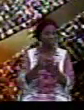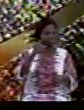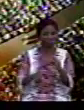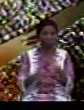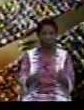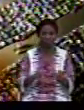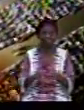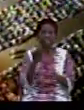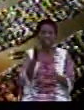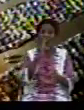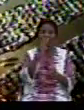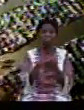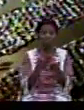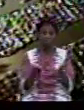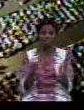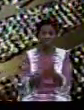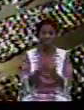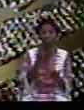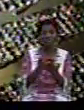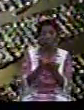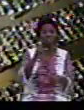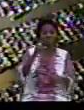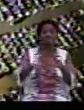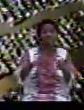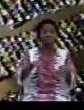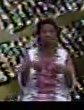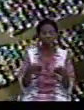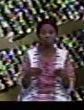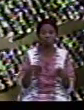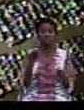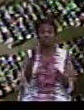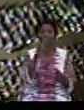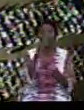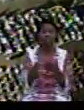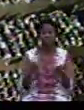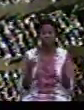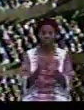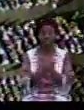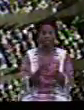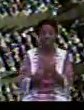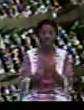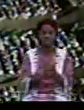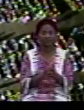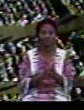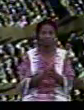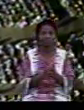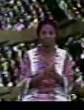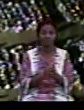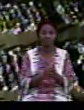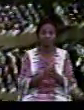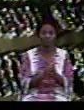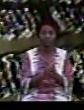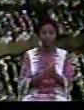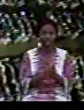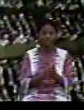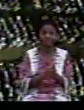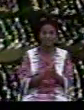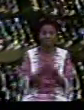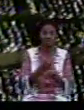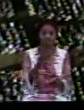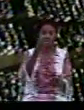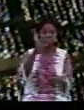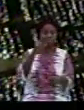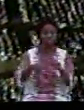things that money cannot provide. There are some things that wealth cannot provide. There are some things